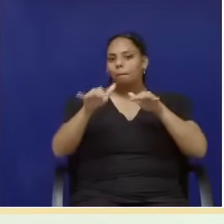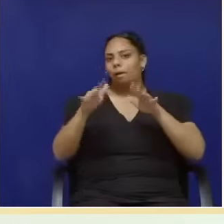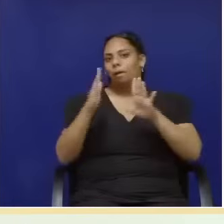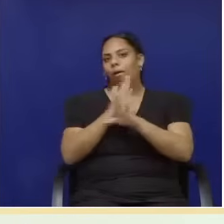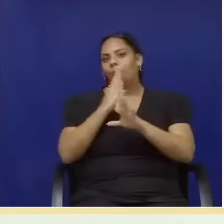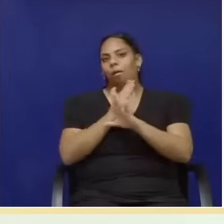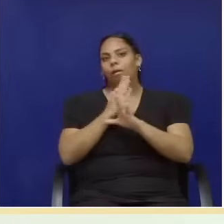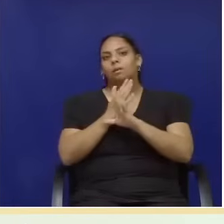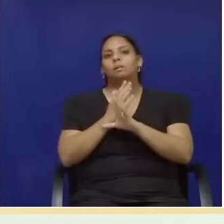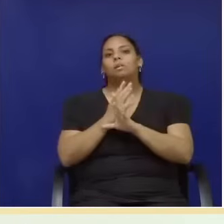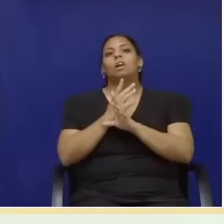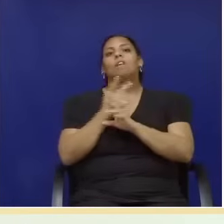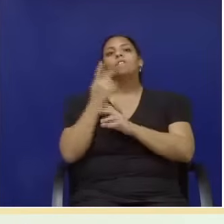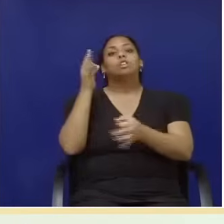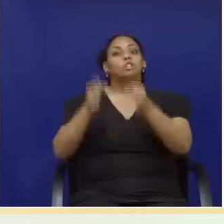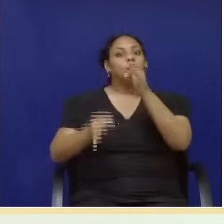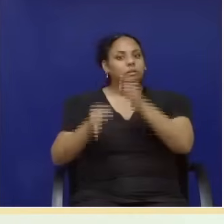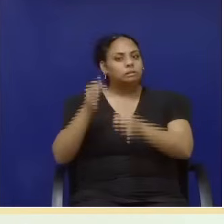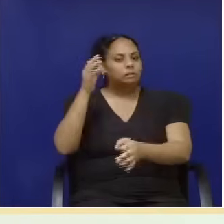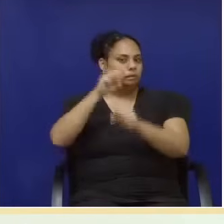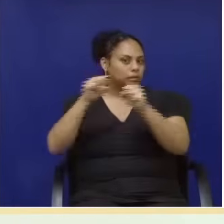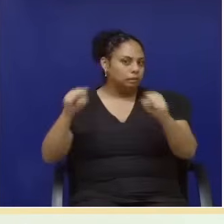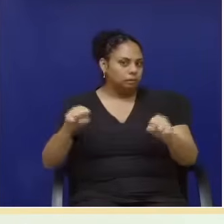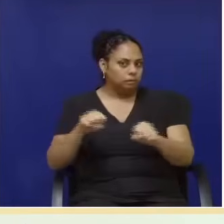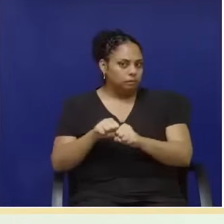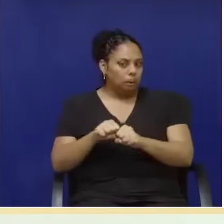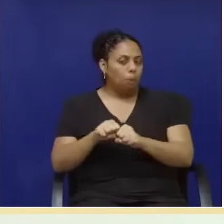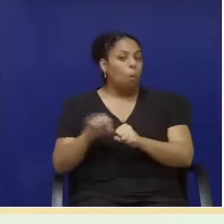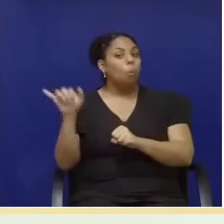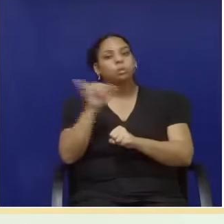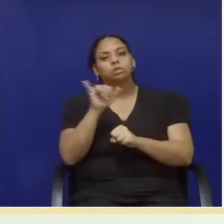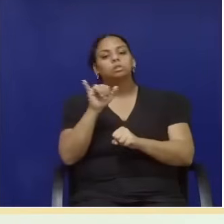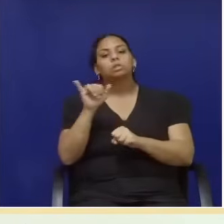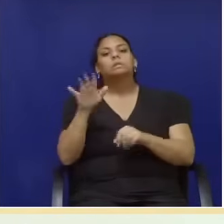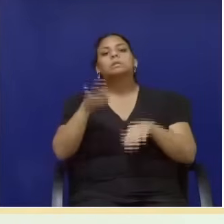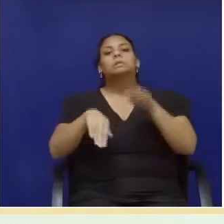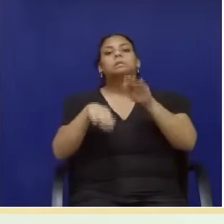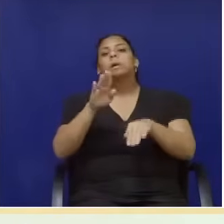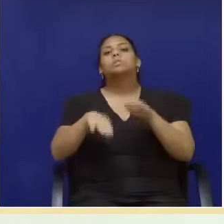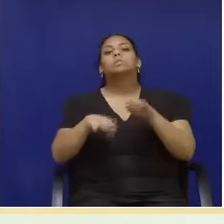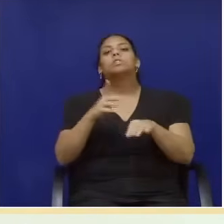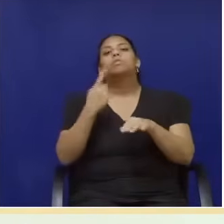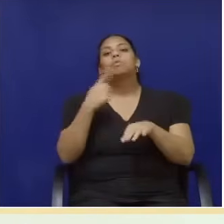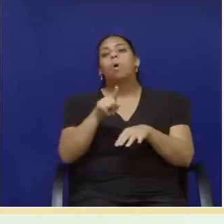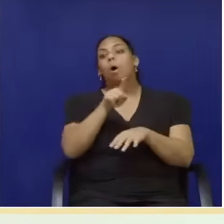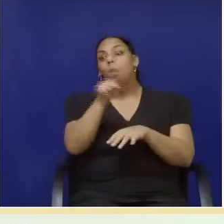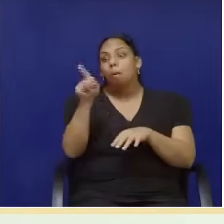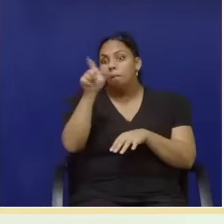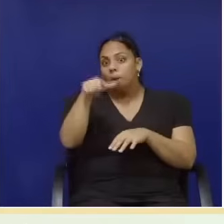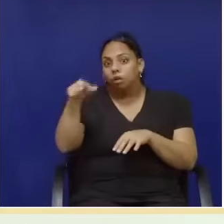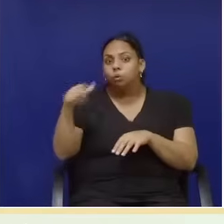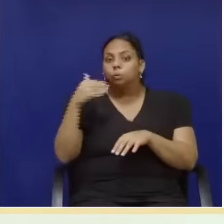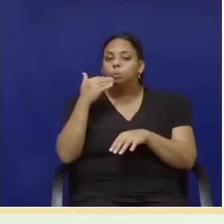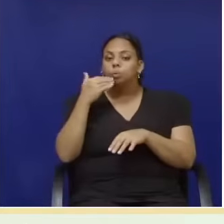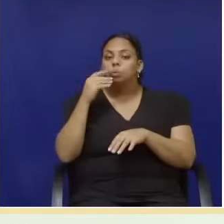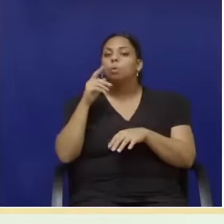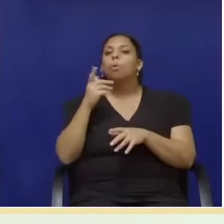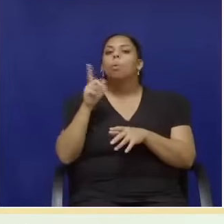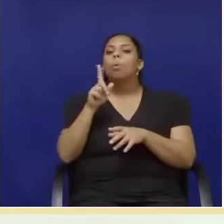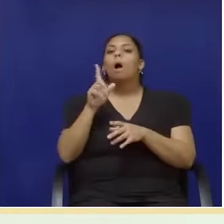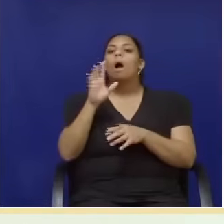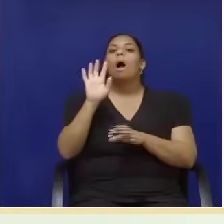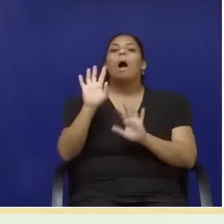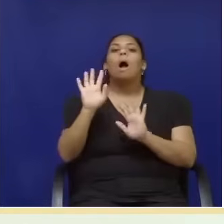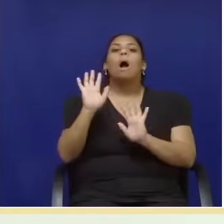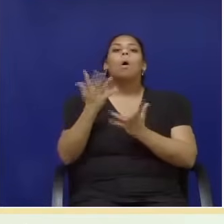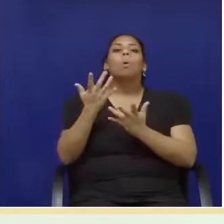the integrity of the justice system, what steps has she taken against implicated officials, and what is the total number over